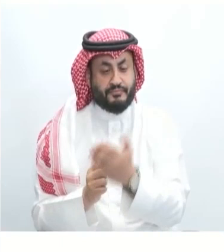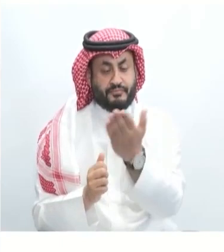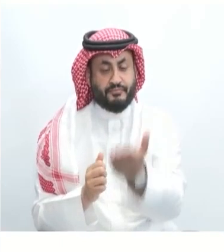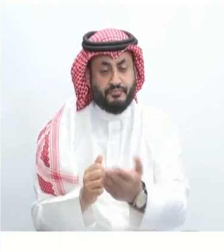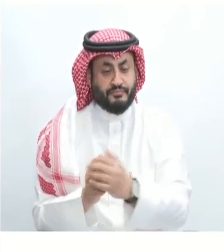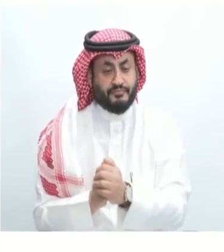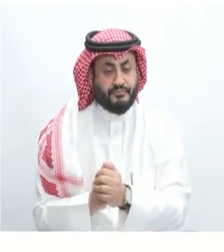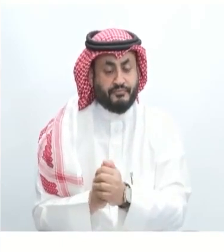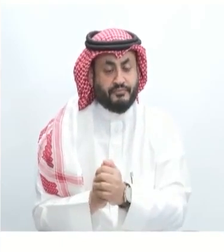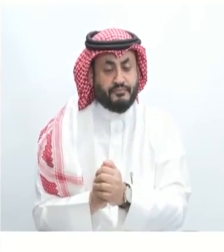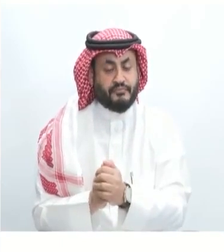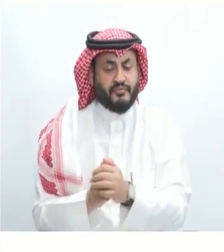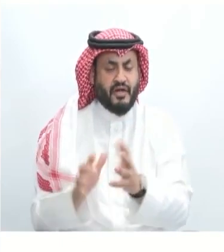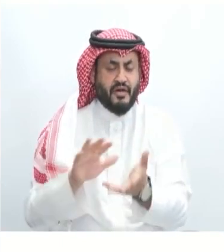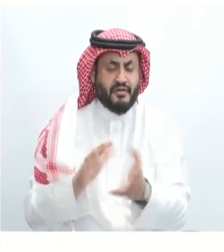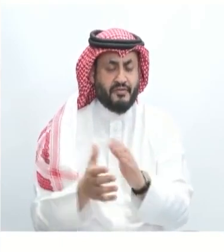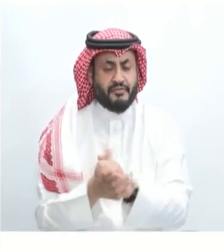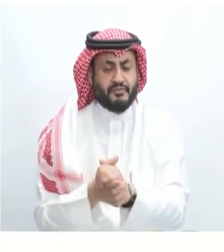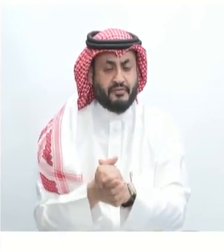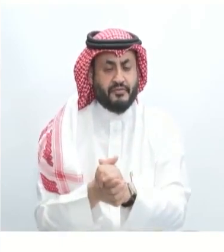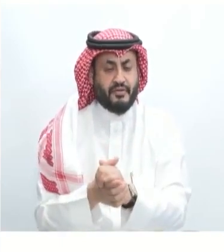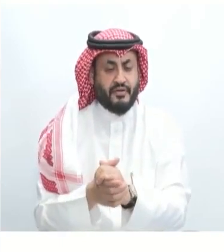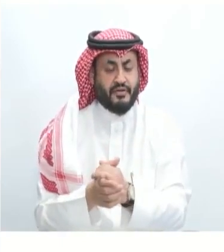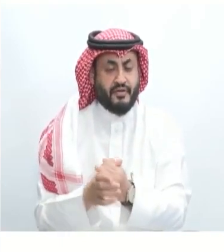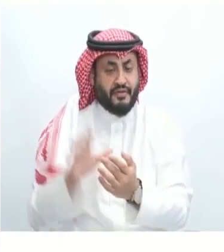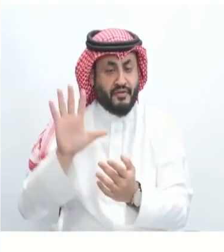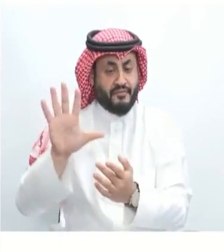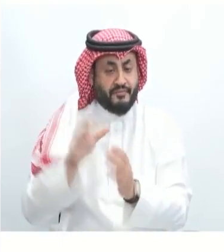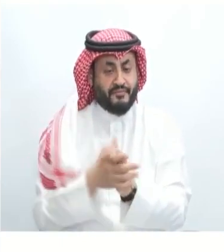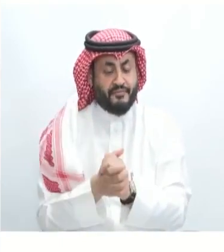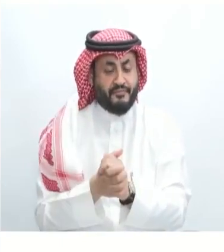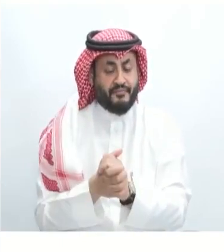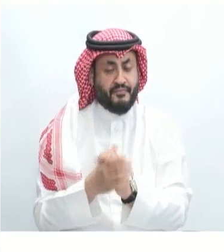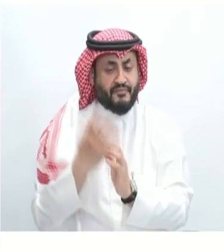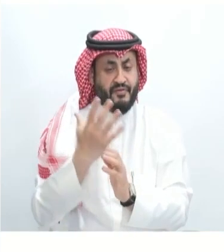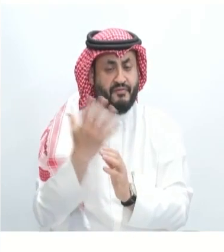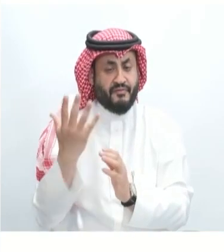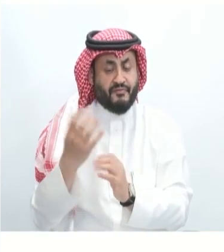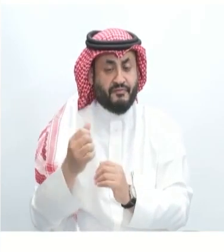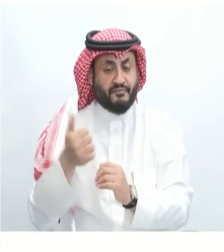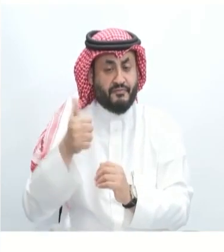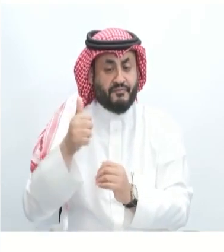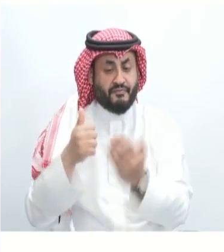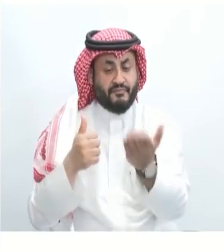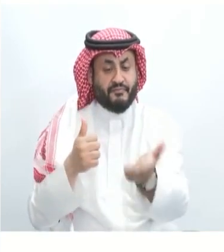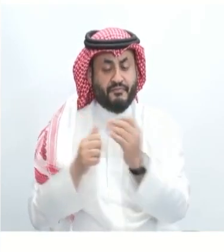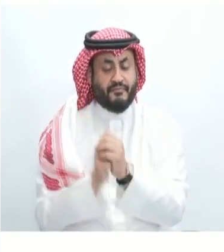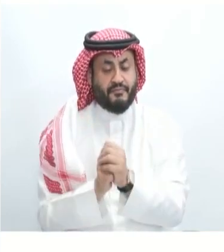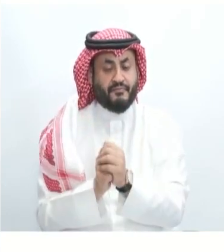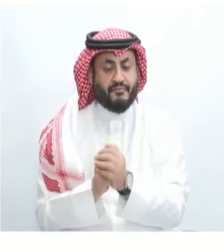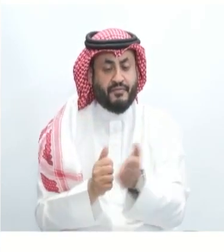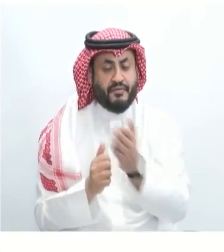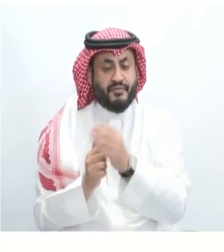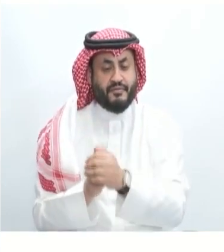say, I sometimes do these activities, then this is will leave us with 10 points.